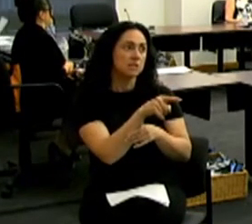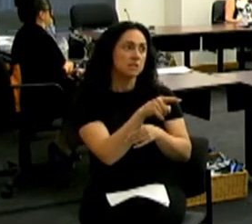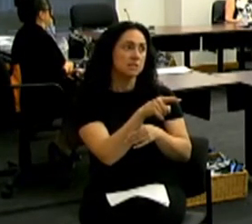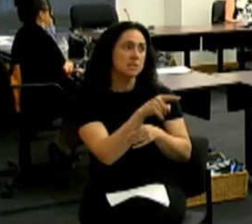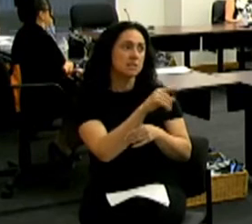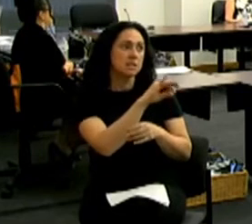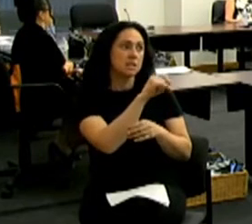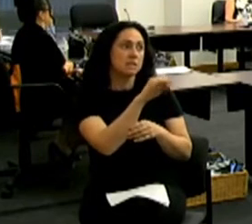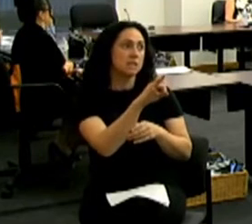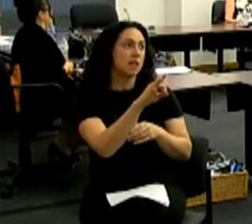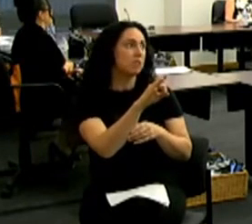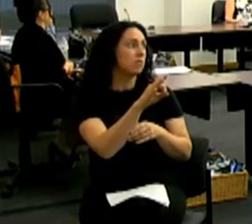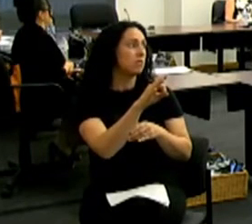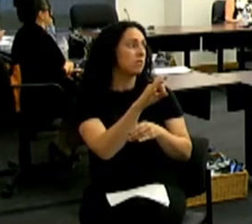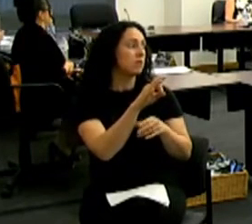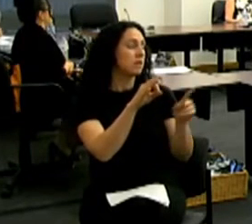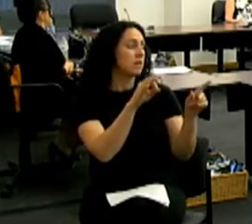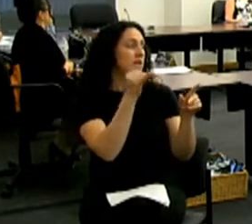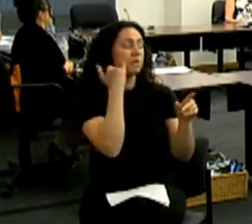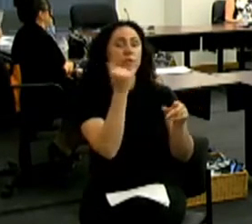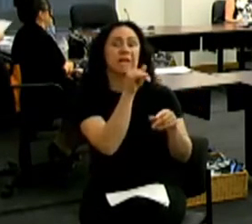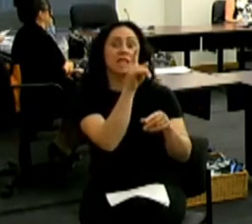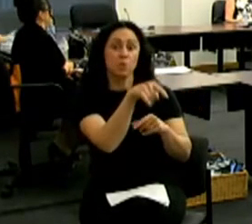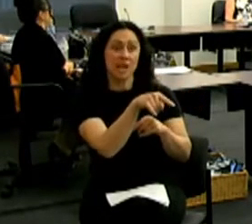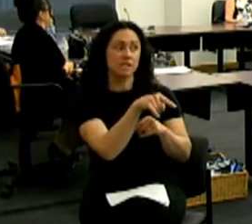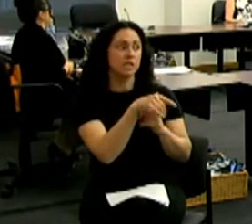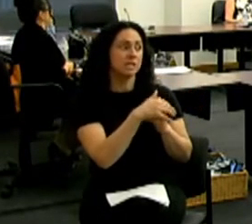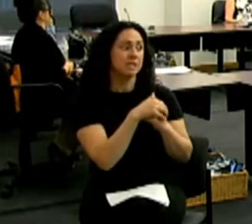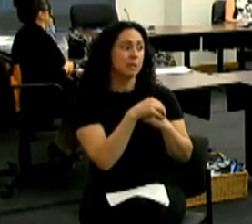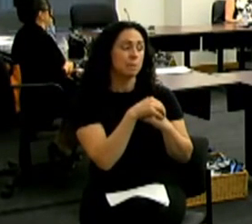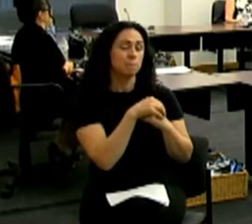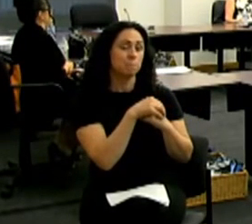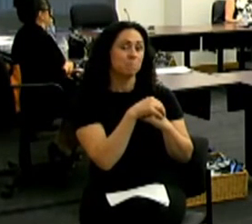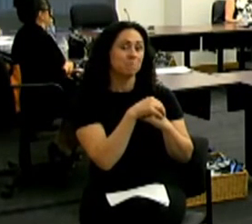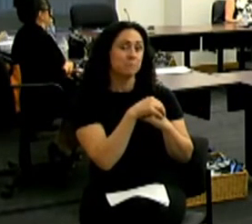Beth was here. I can't. So if there's any questions.